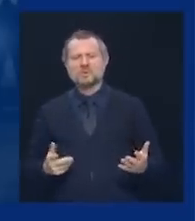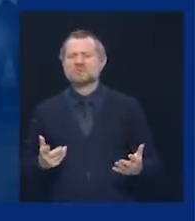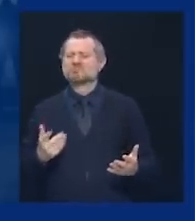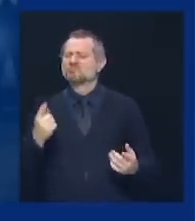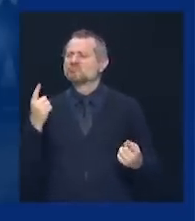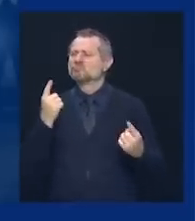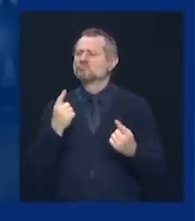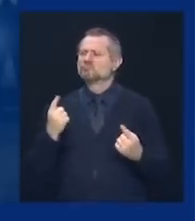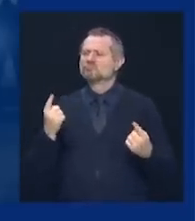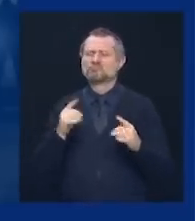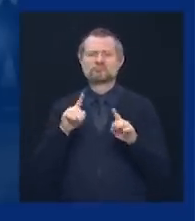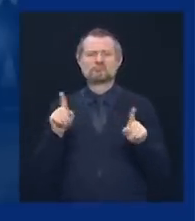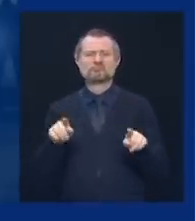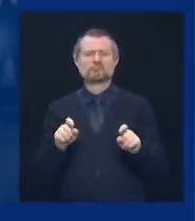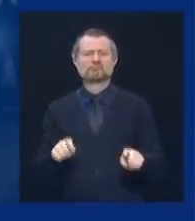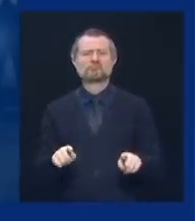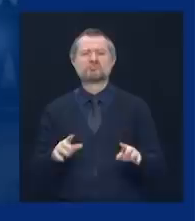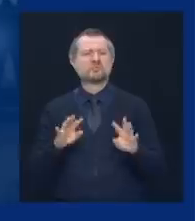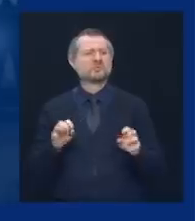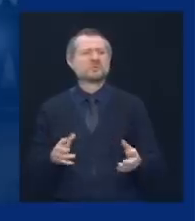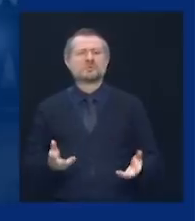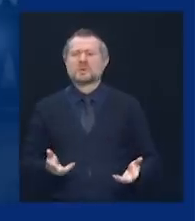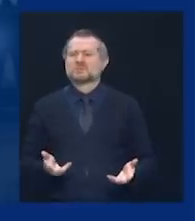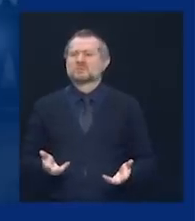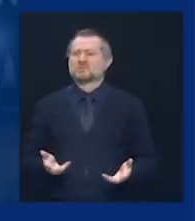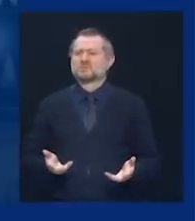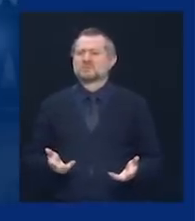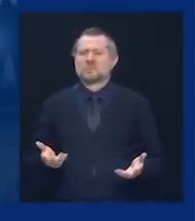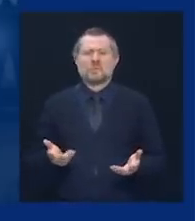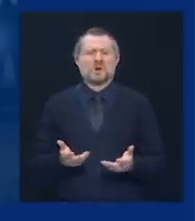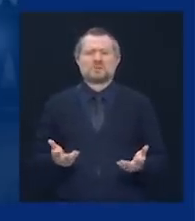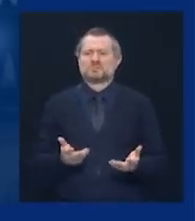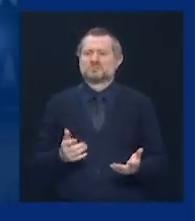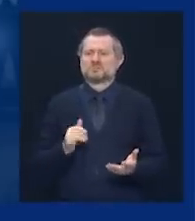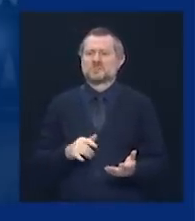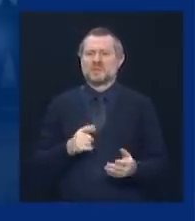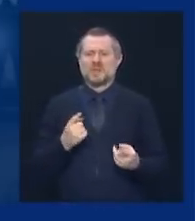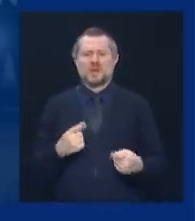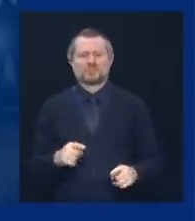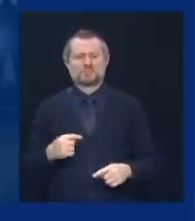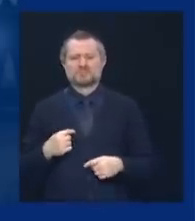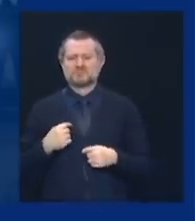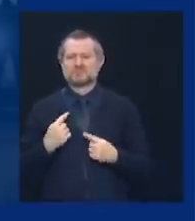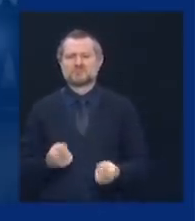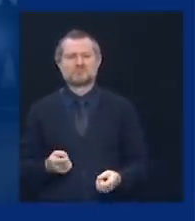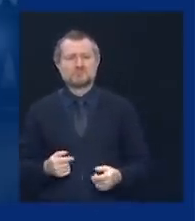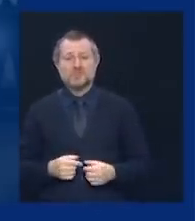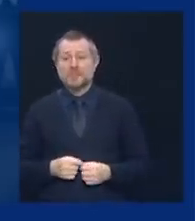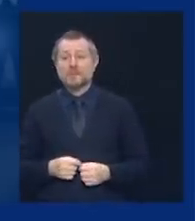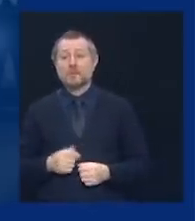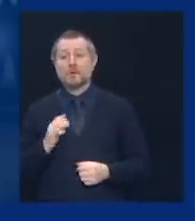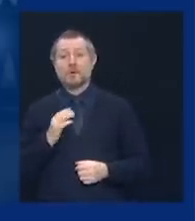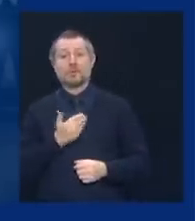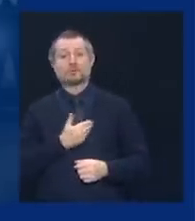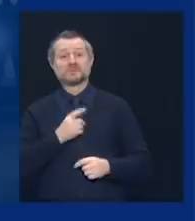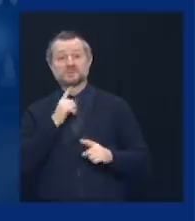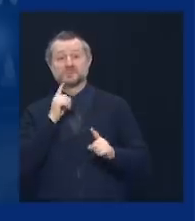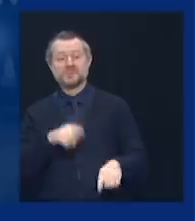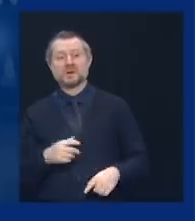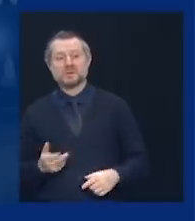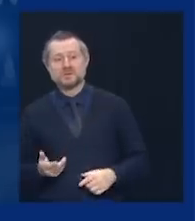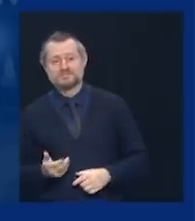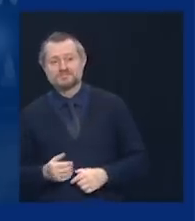yourself, what? What happened? And what are we doing? And why are we